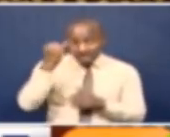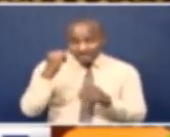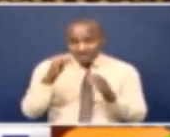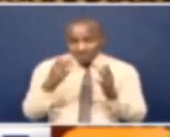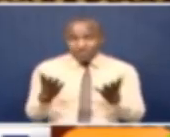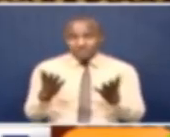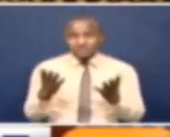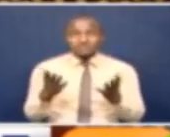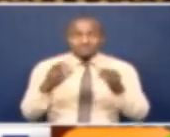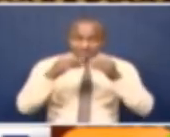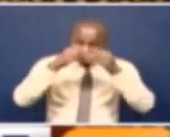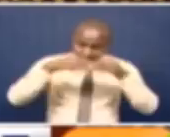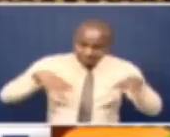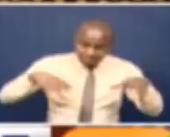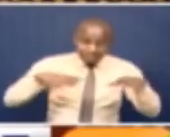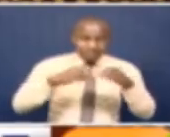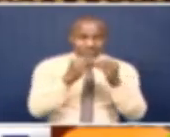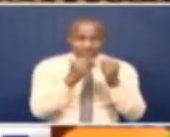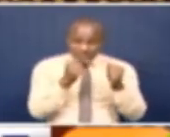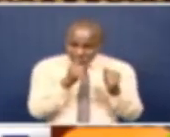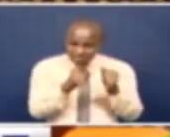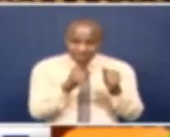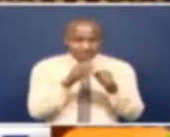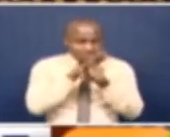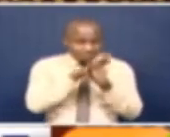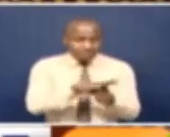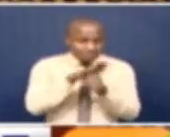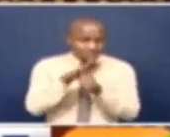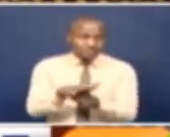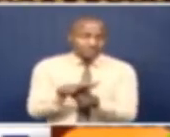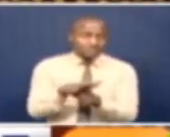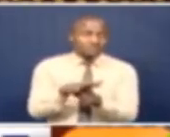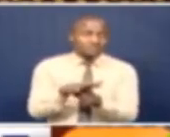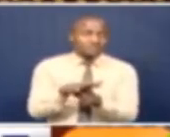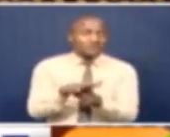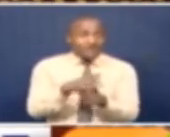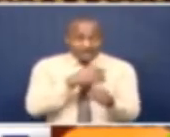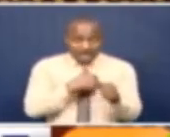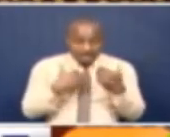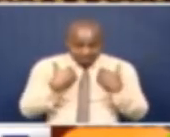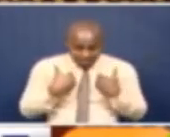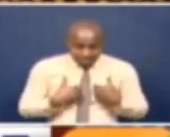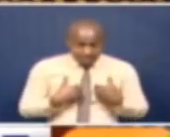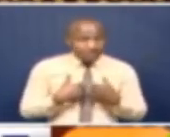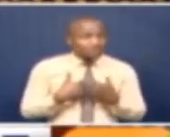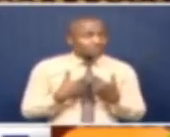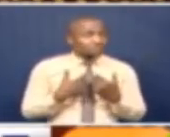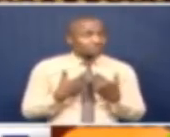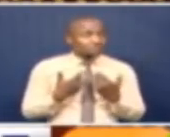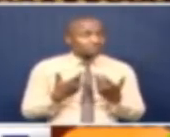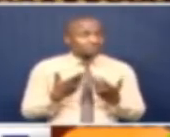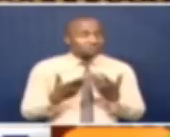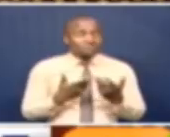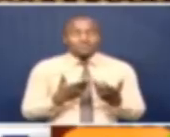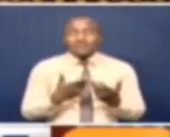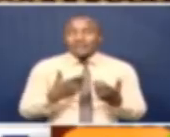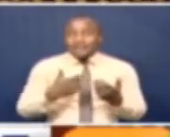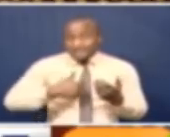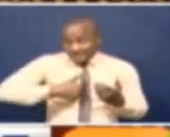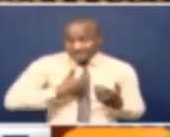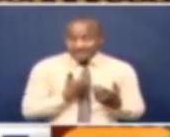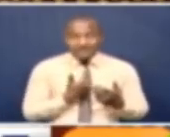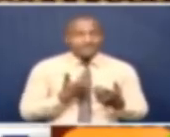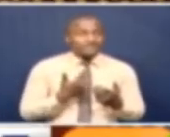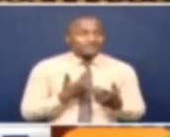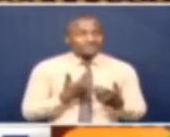of devolution was to cure that marginalization they were talking about. I personally do not delude myself. I'm not